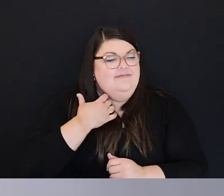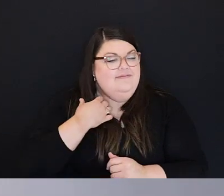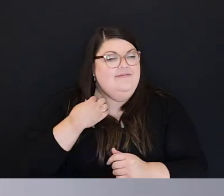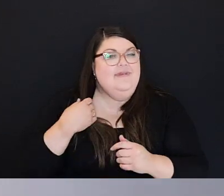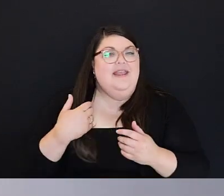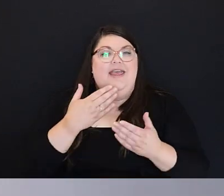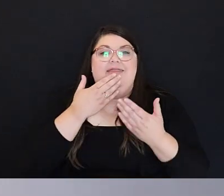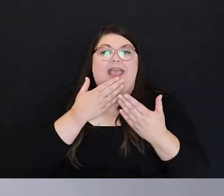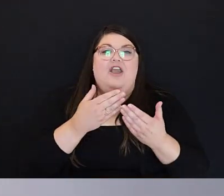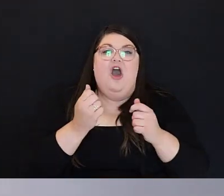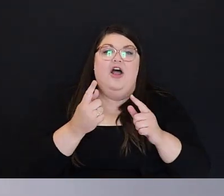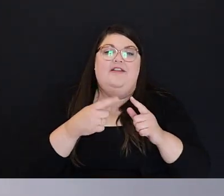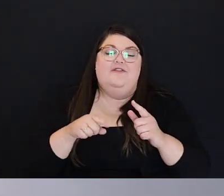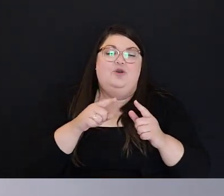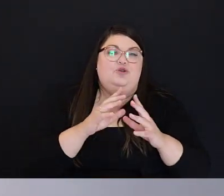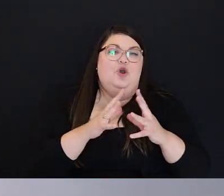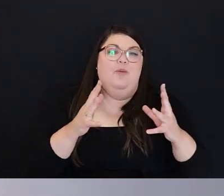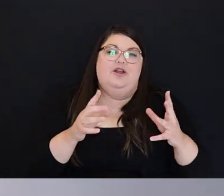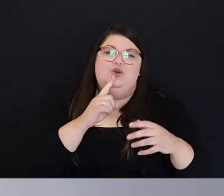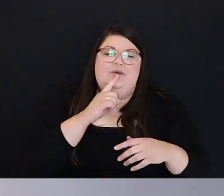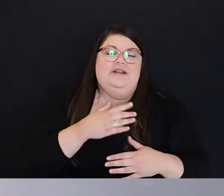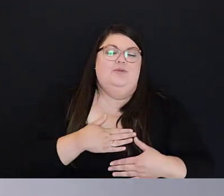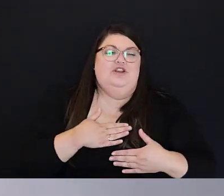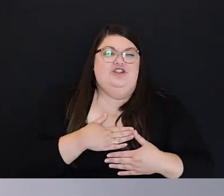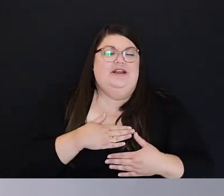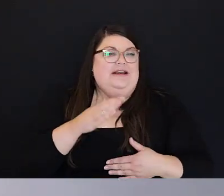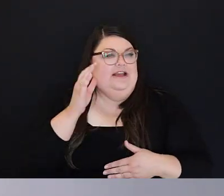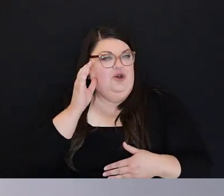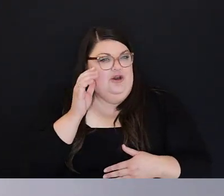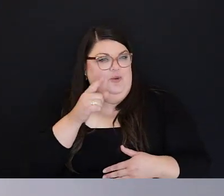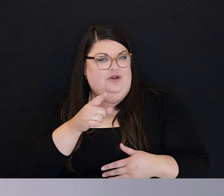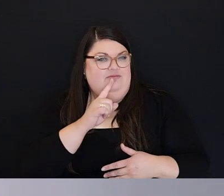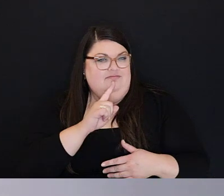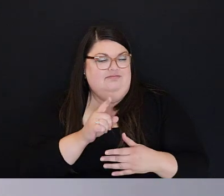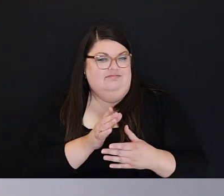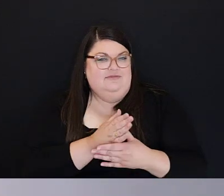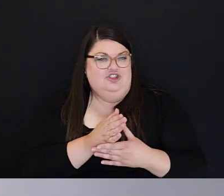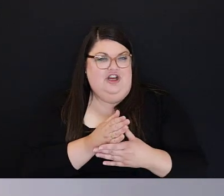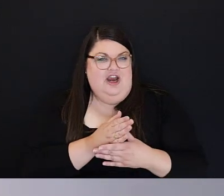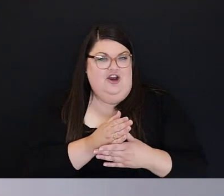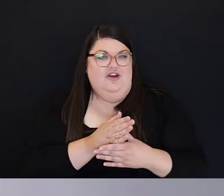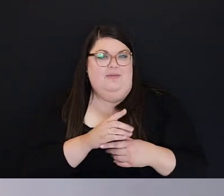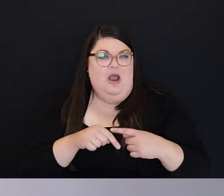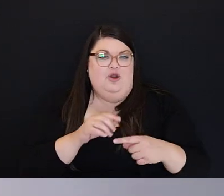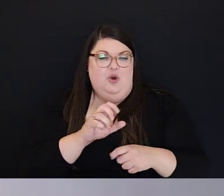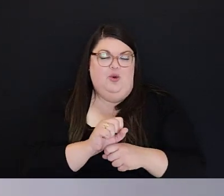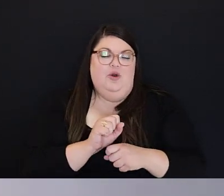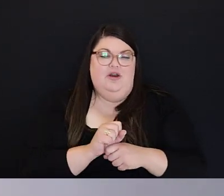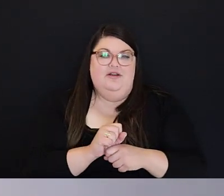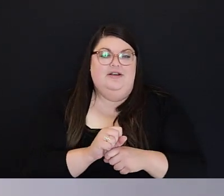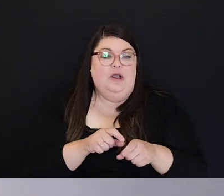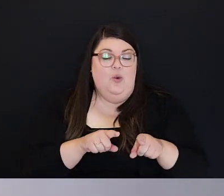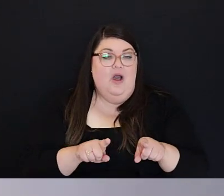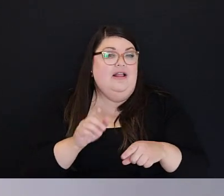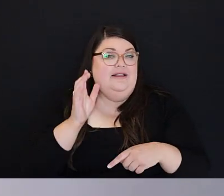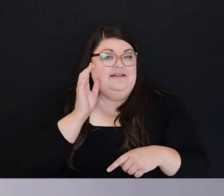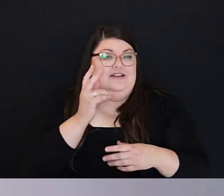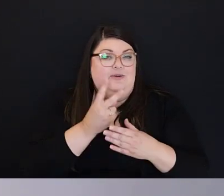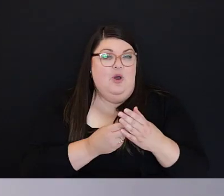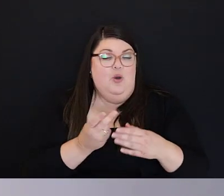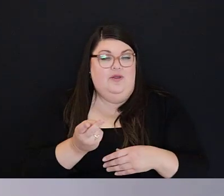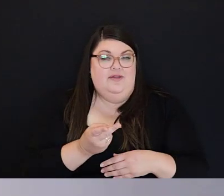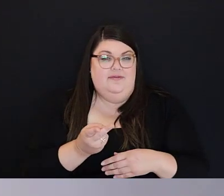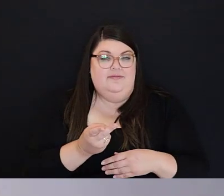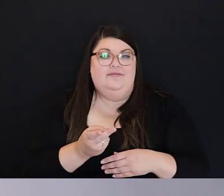Thank you all so much. Really appreciated hearing what you had to share about your work. While listening to you both and